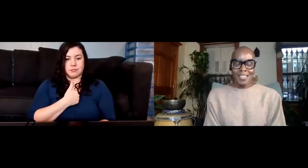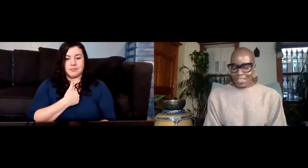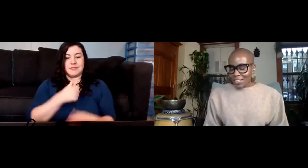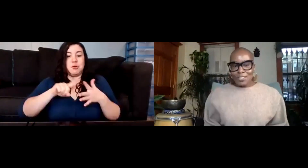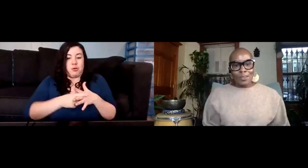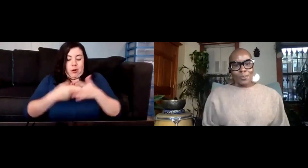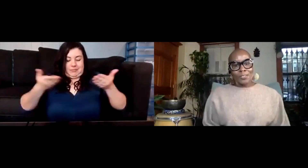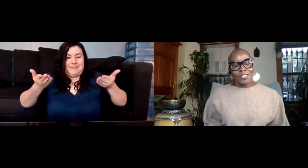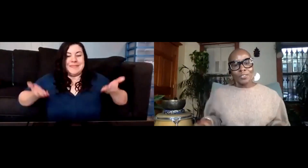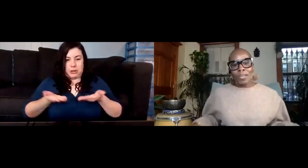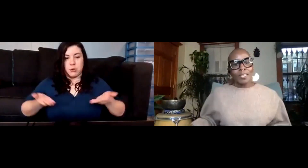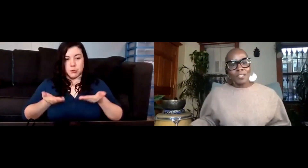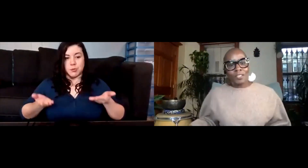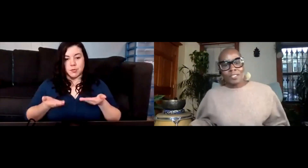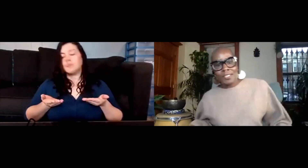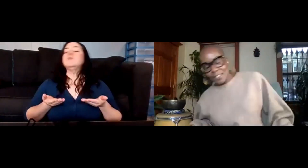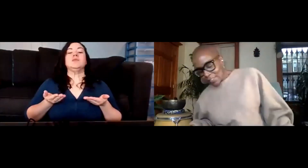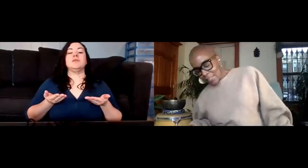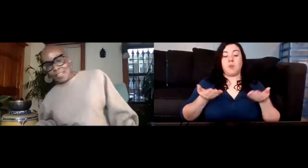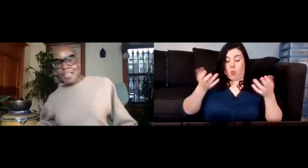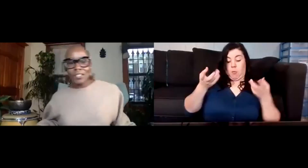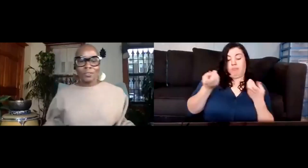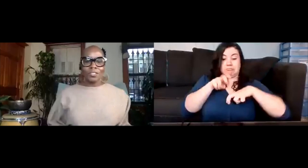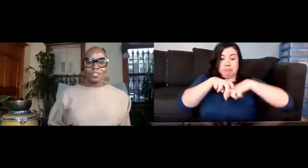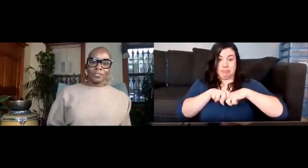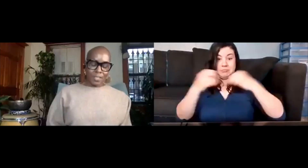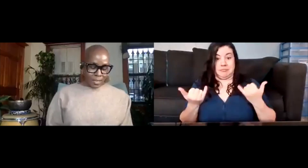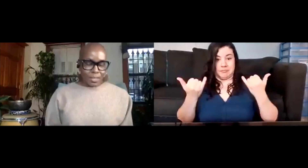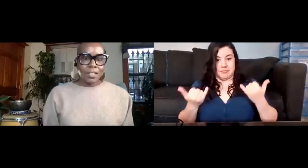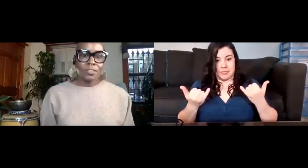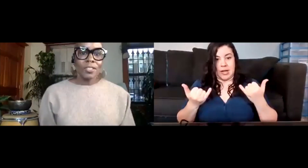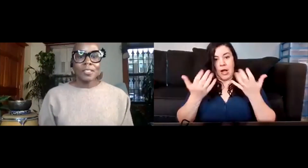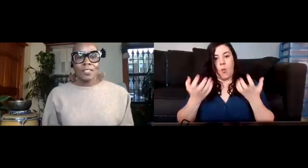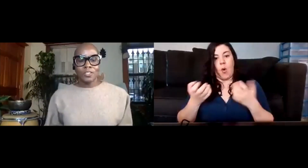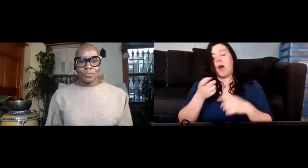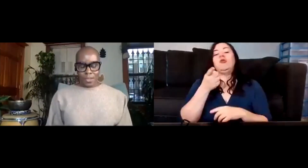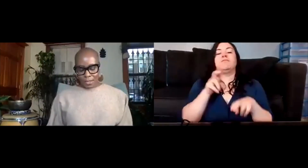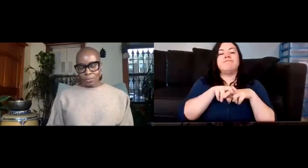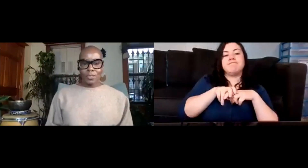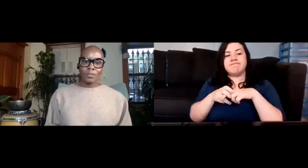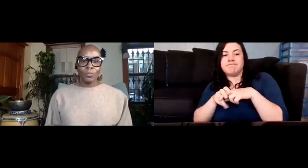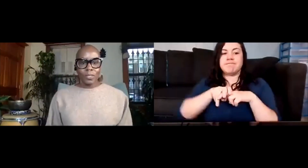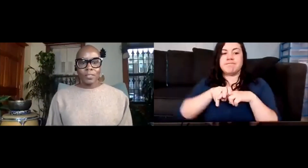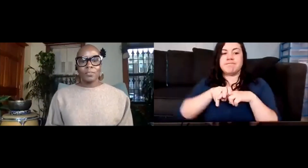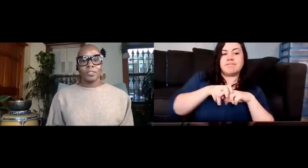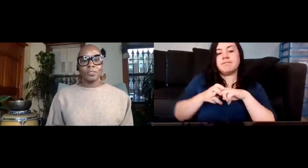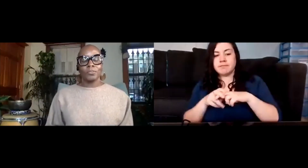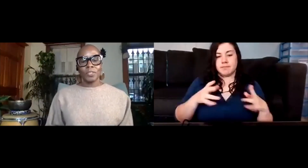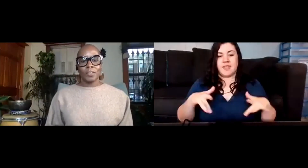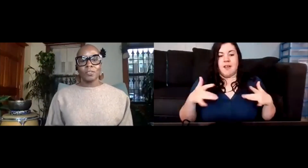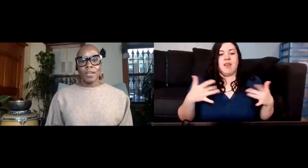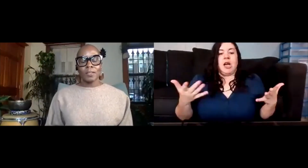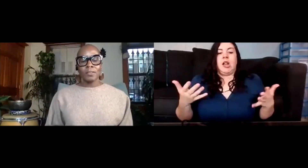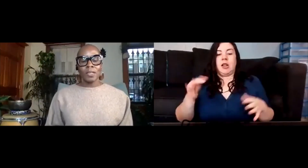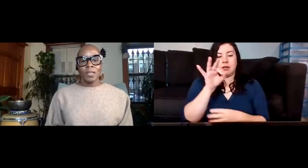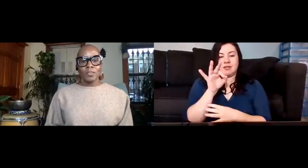here. So just right here in your seat, I'd like to ask you to shift in your seat in such a way that you can really feel your feet